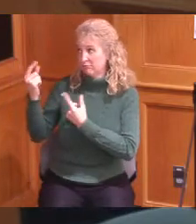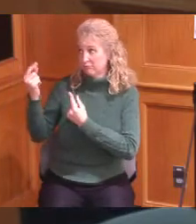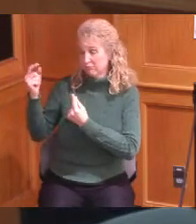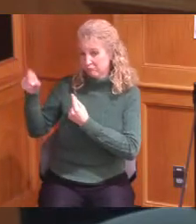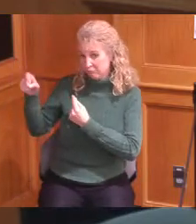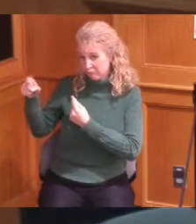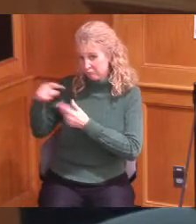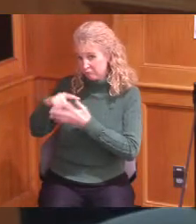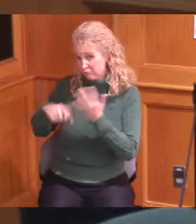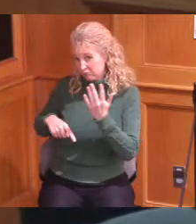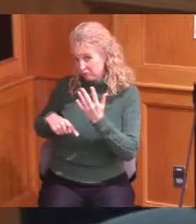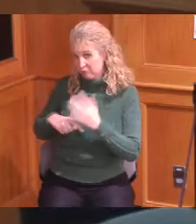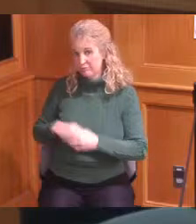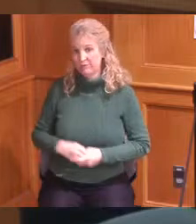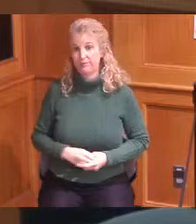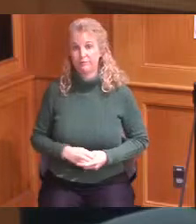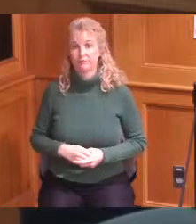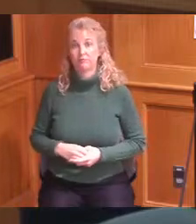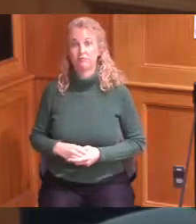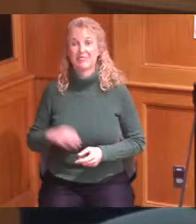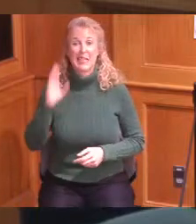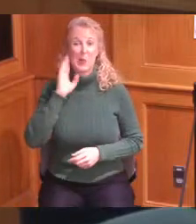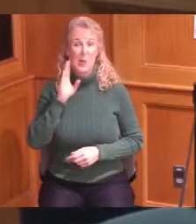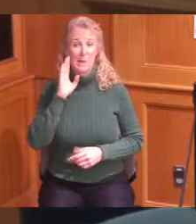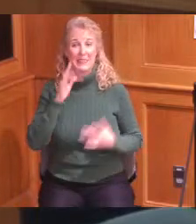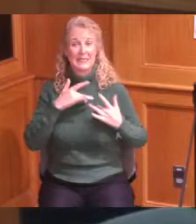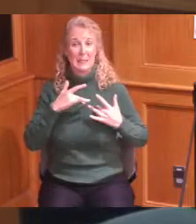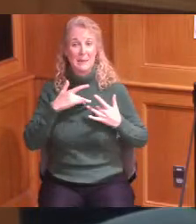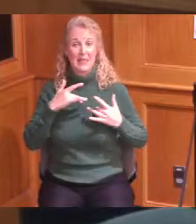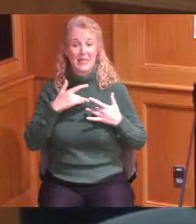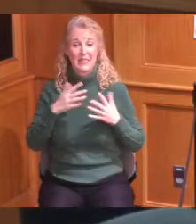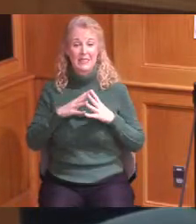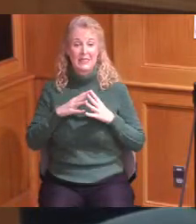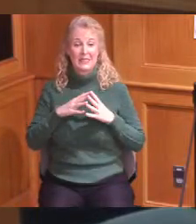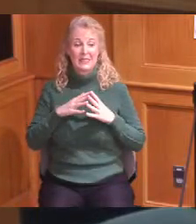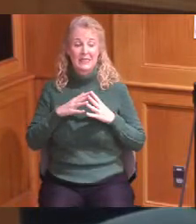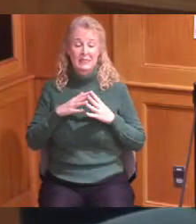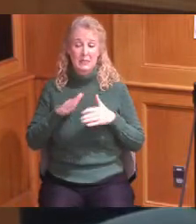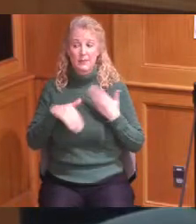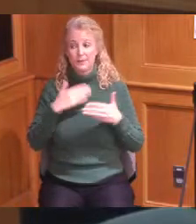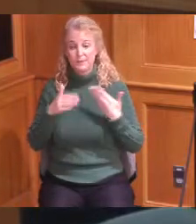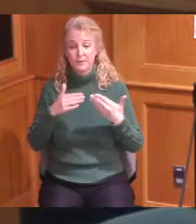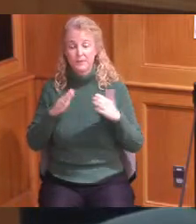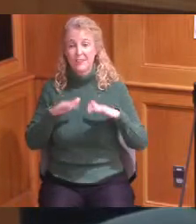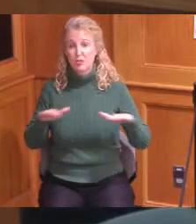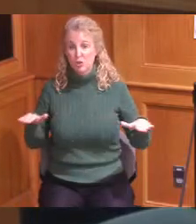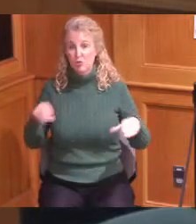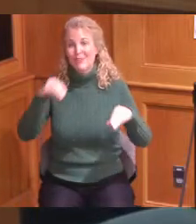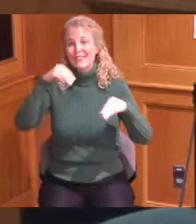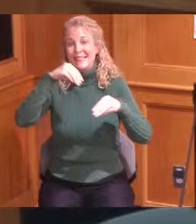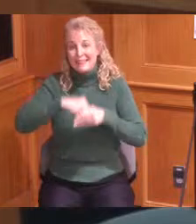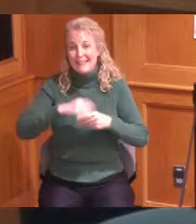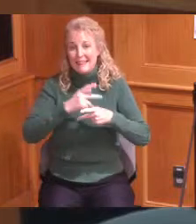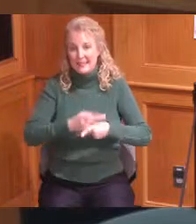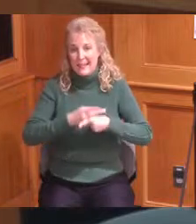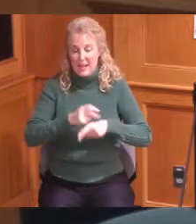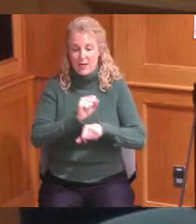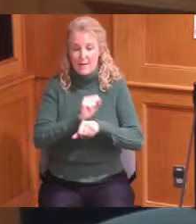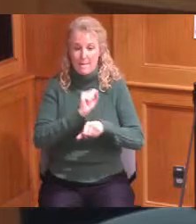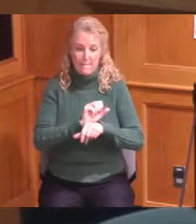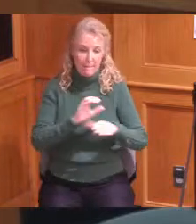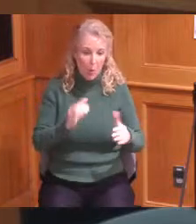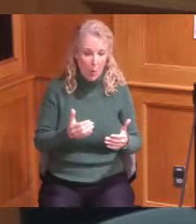agencies in those reviews. This will be largely focused on looking at kids in care and looking at employment and trying to see